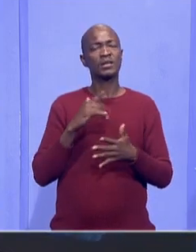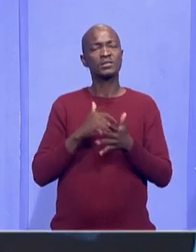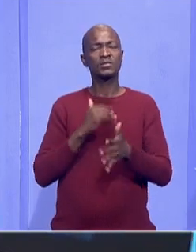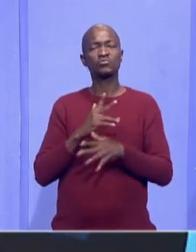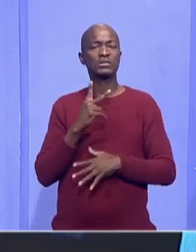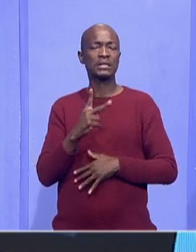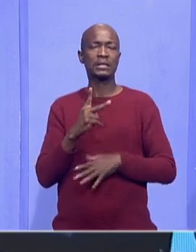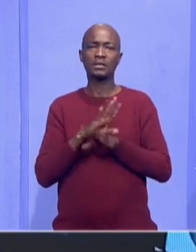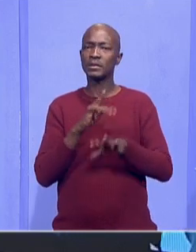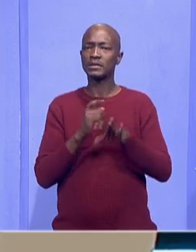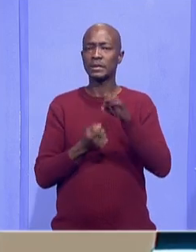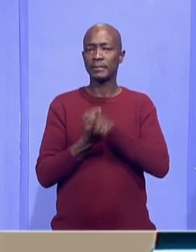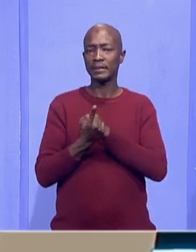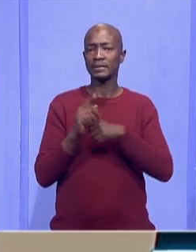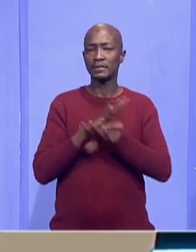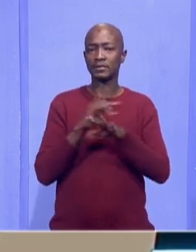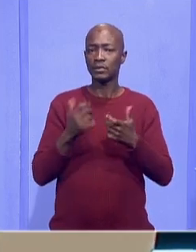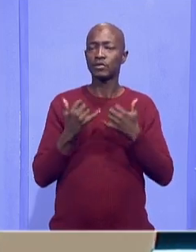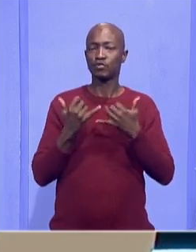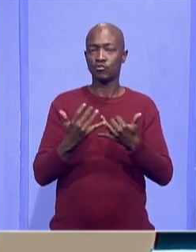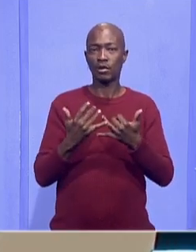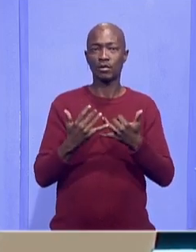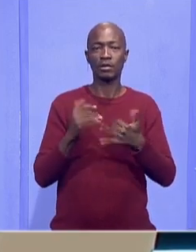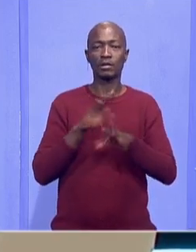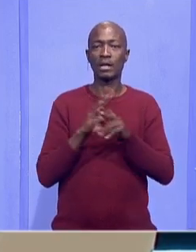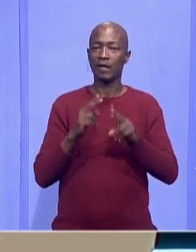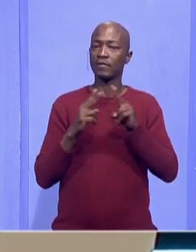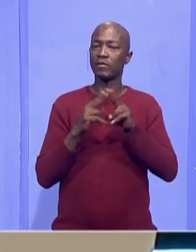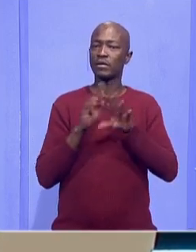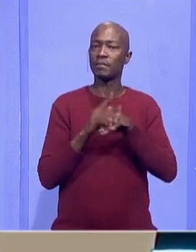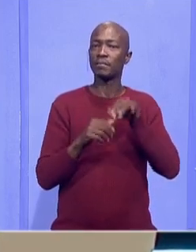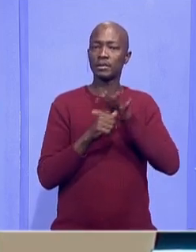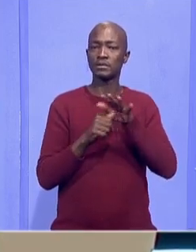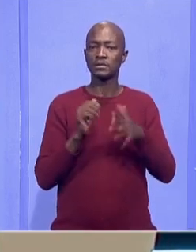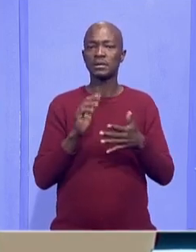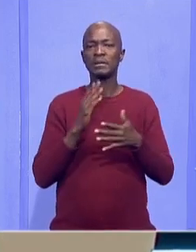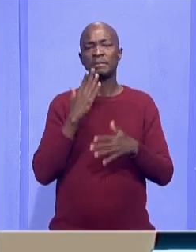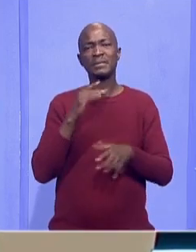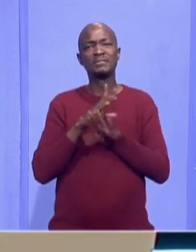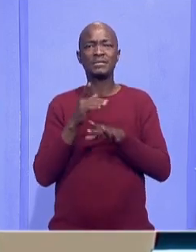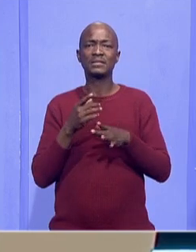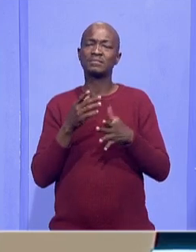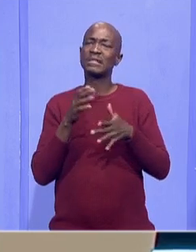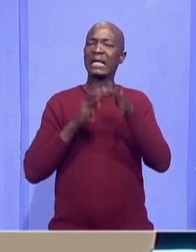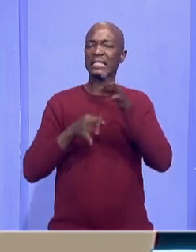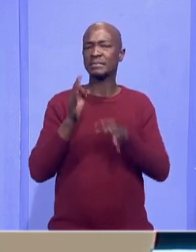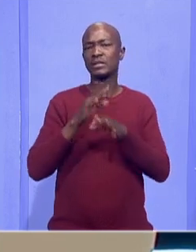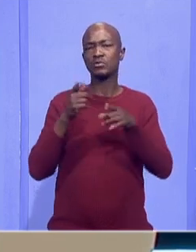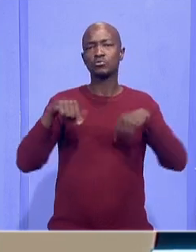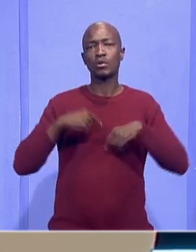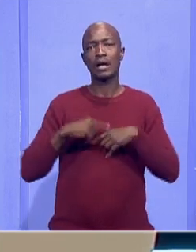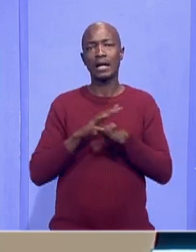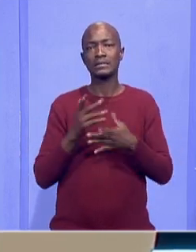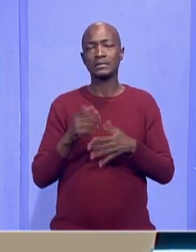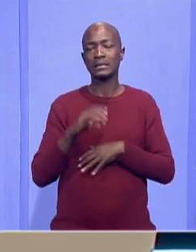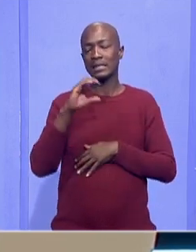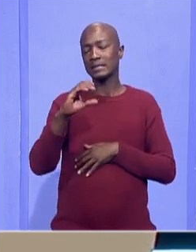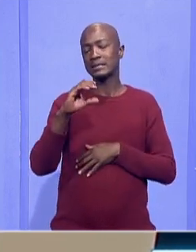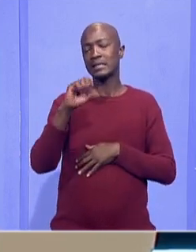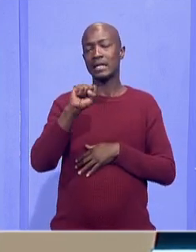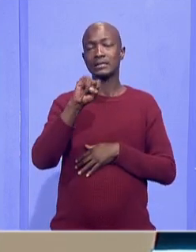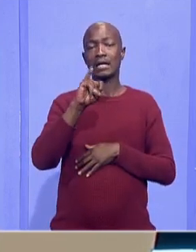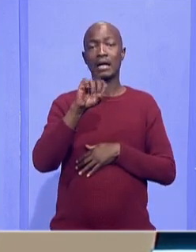ground and also the role players, on this very important election. Just give us a sense then, in terms of the role that the CSIR plays in as